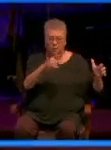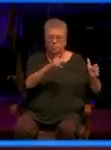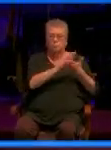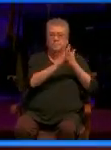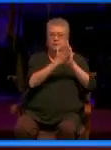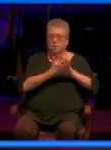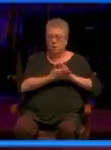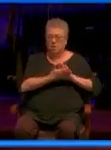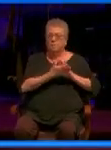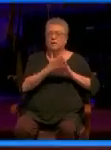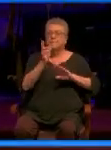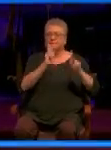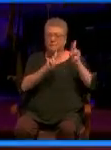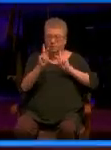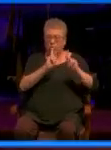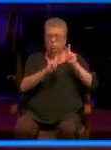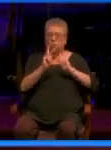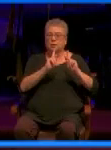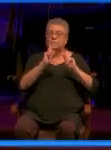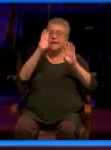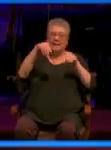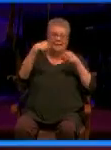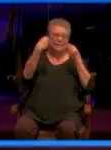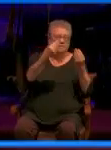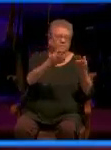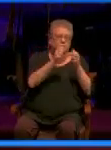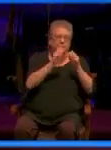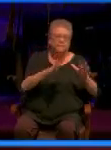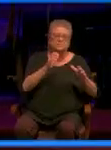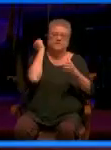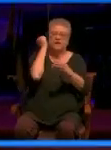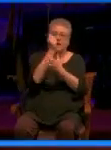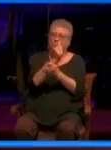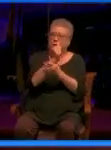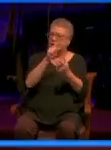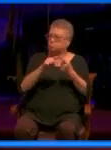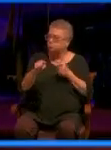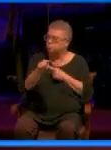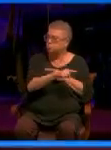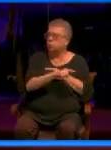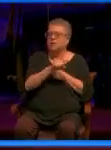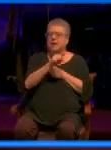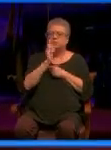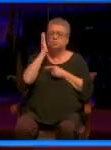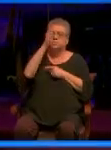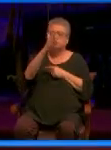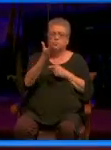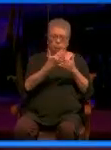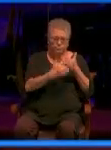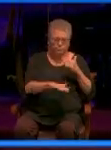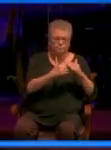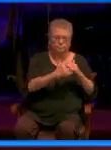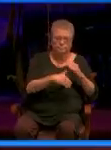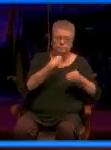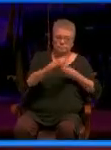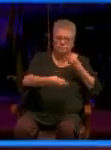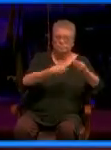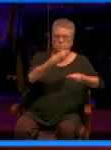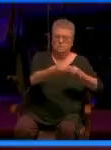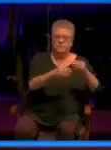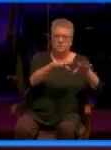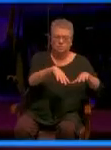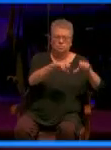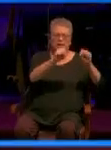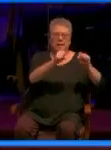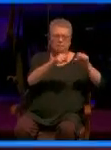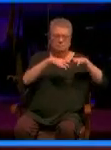a company of peoples. May he give you the blessing of Abraham to you and to your offsprings with you, that you may take possession of the